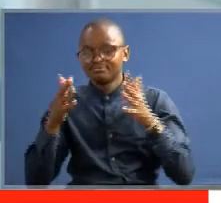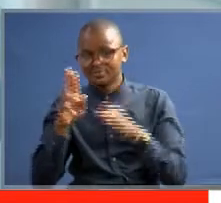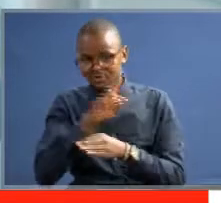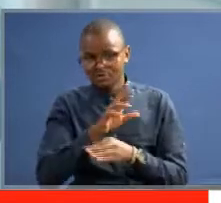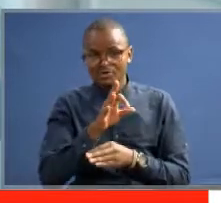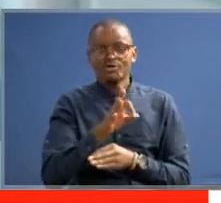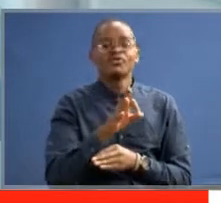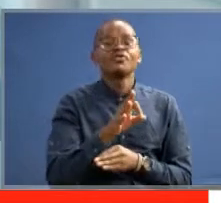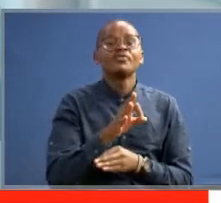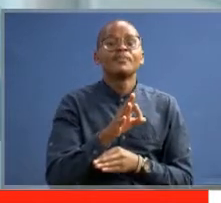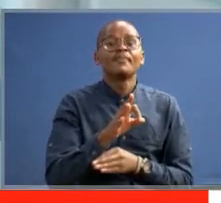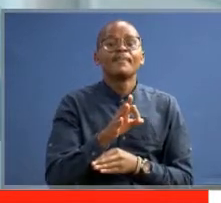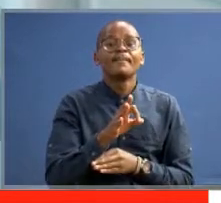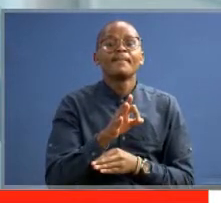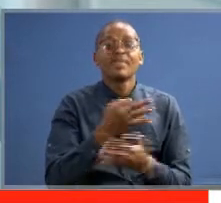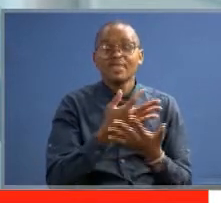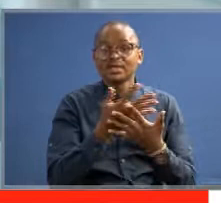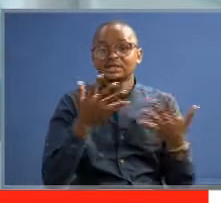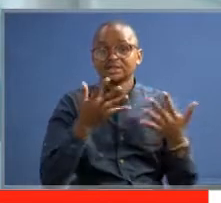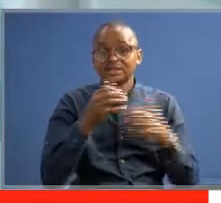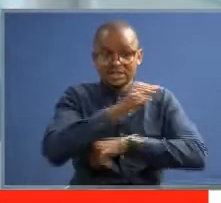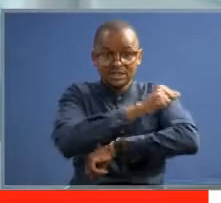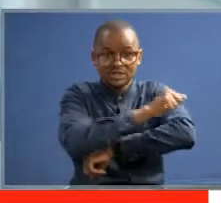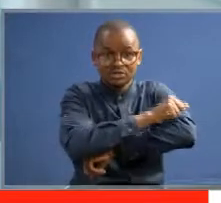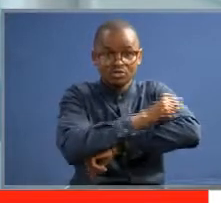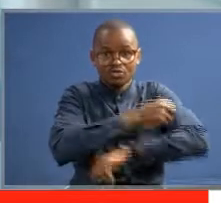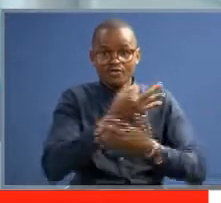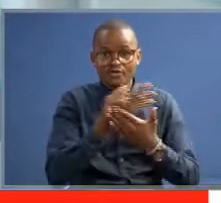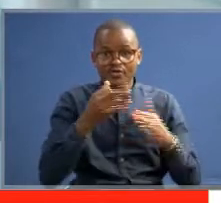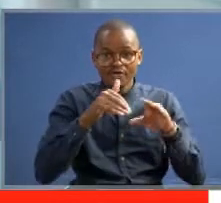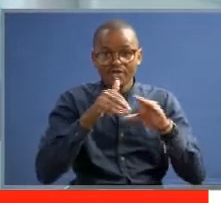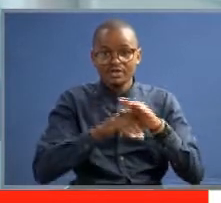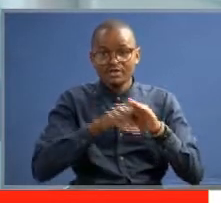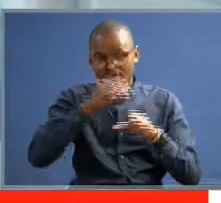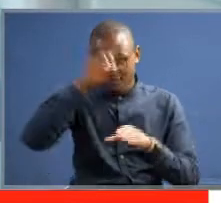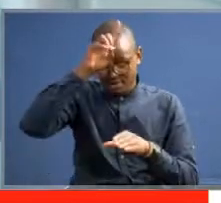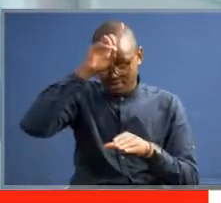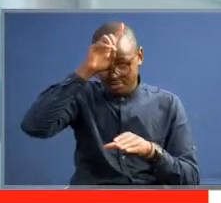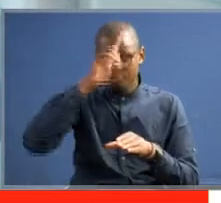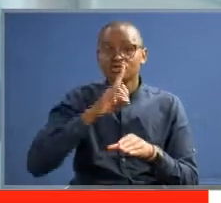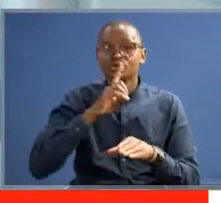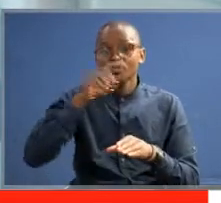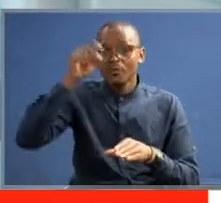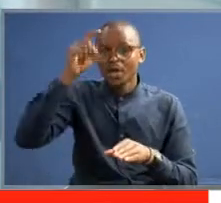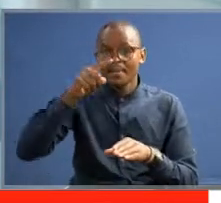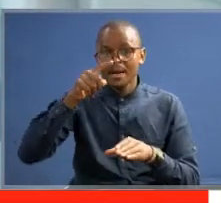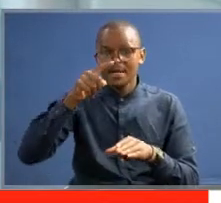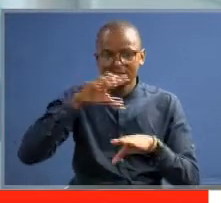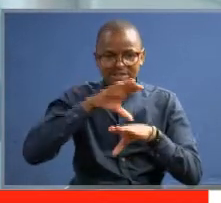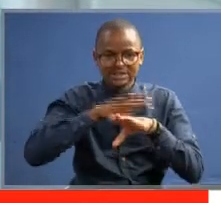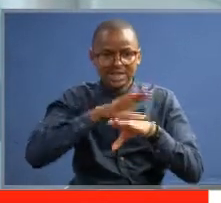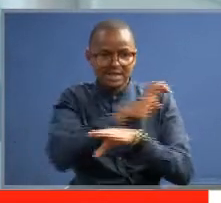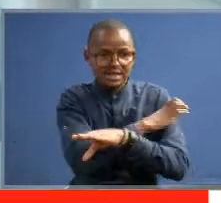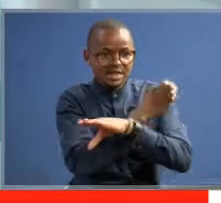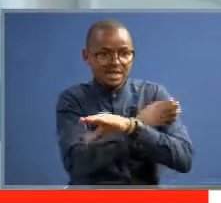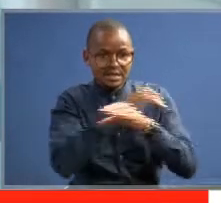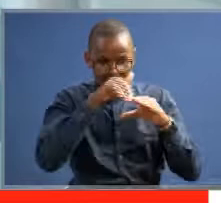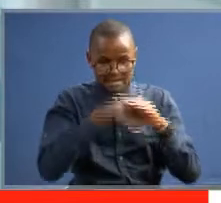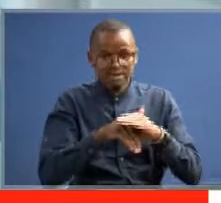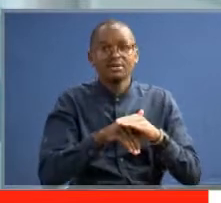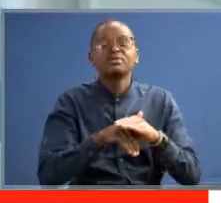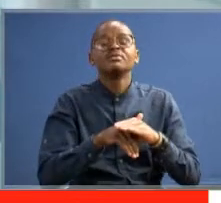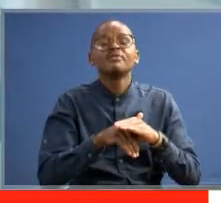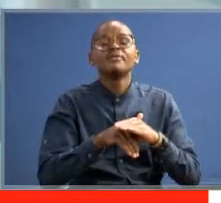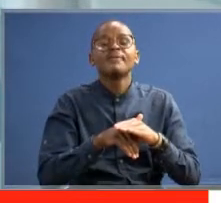of the facilities, the school facilities in the rural areas. So we must find some synergy in